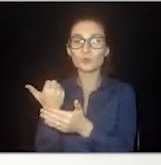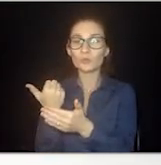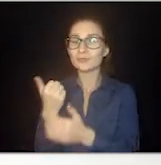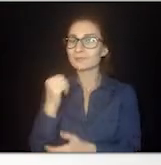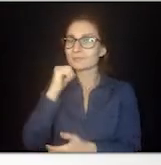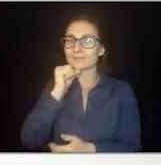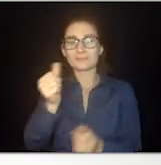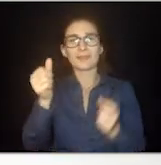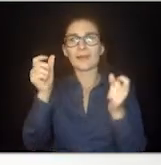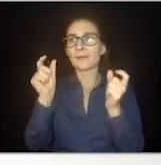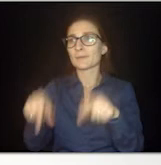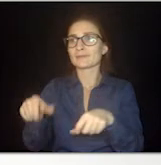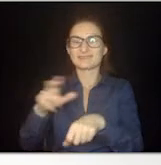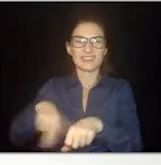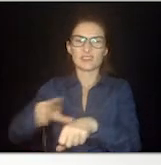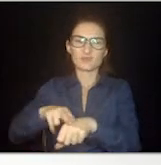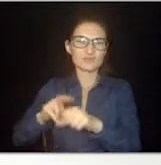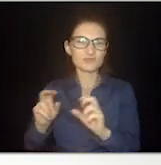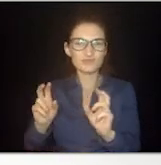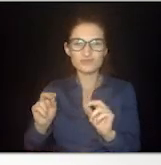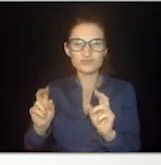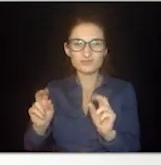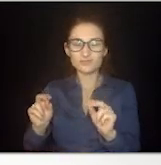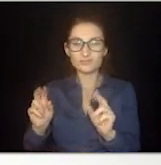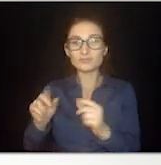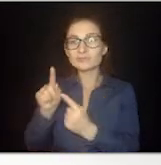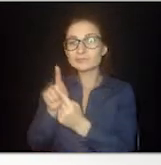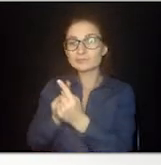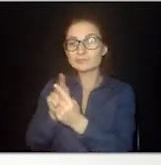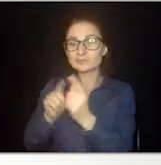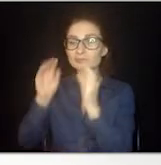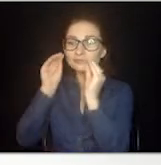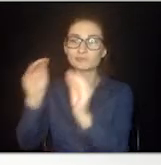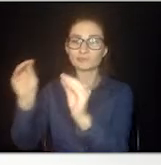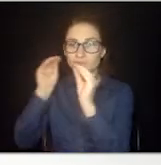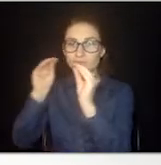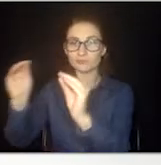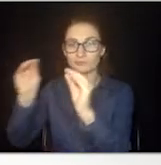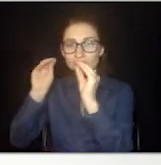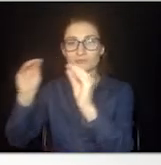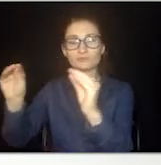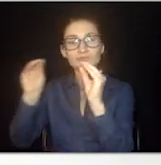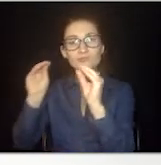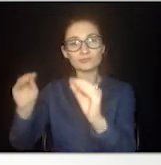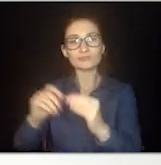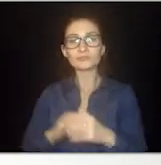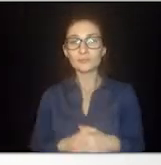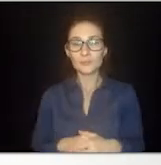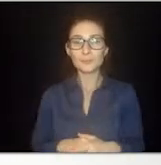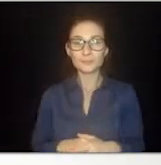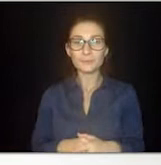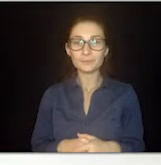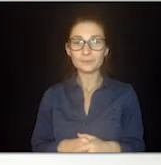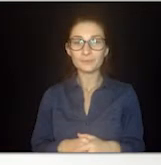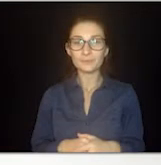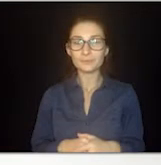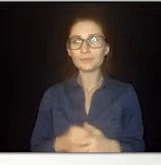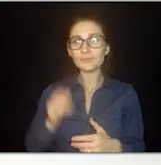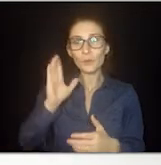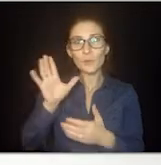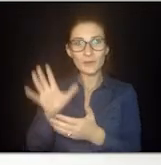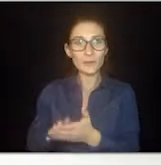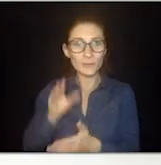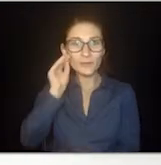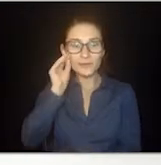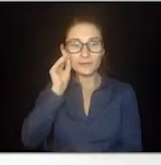new. It's not happening necessarily as a naturally occurring event within the day, but they are learning, and